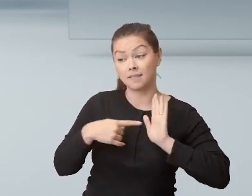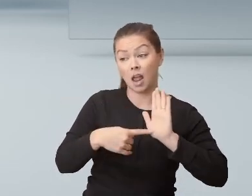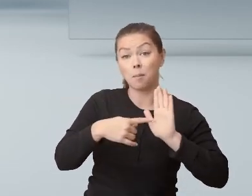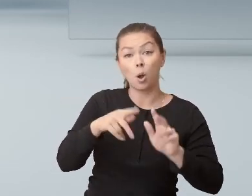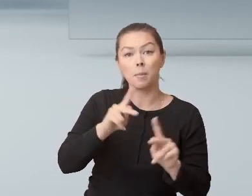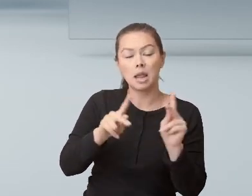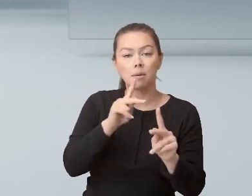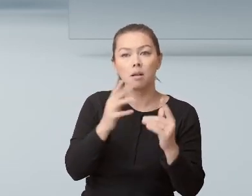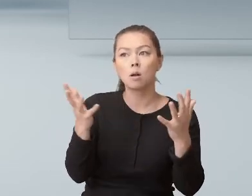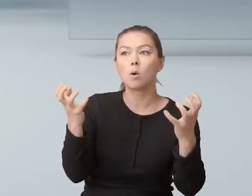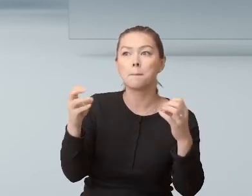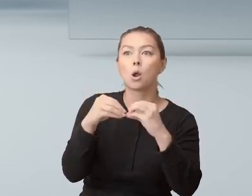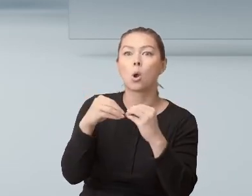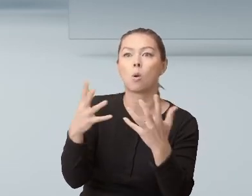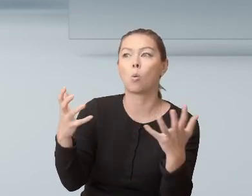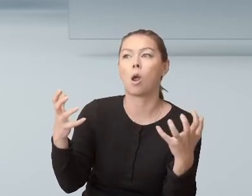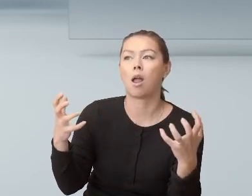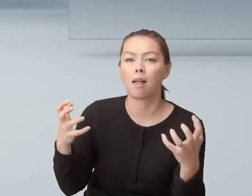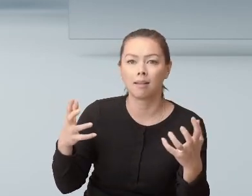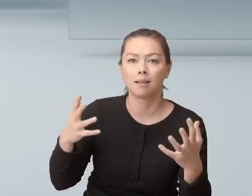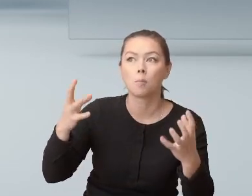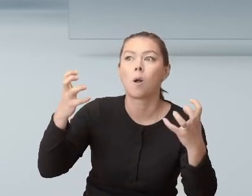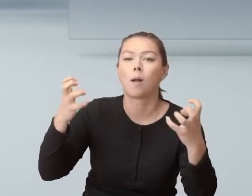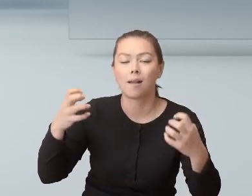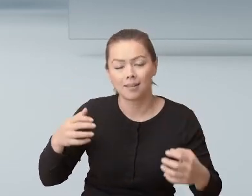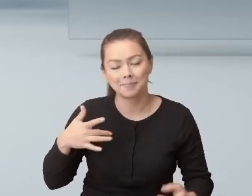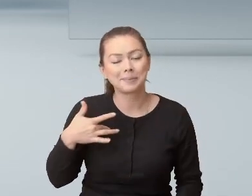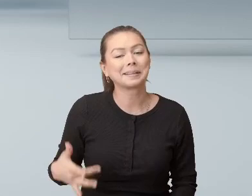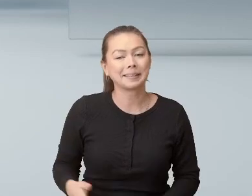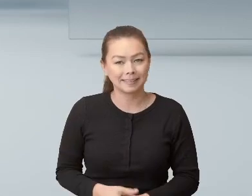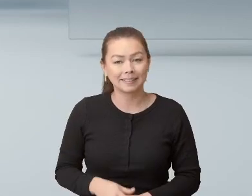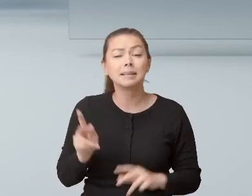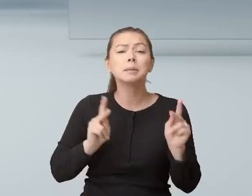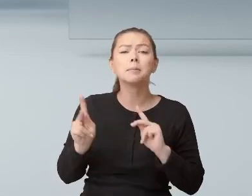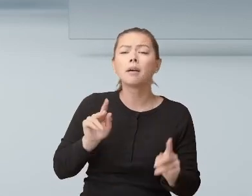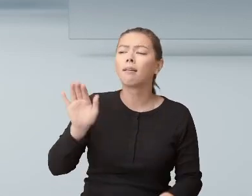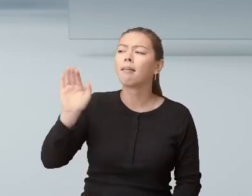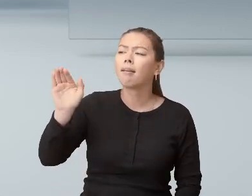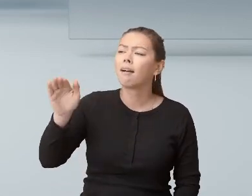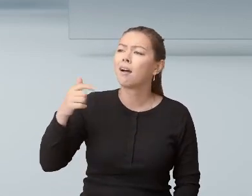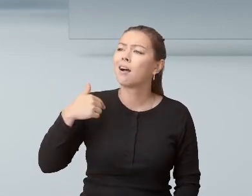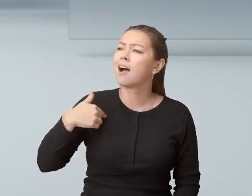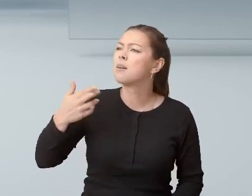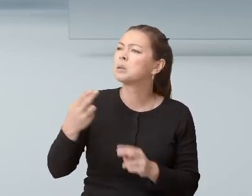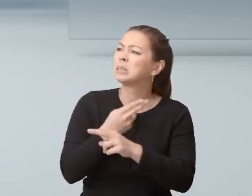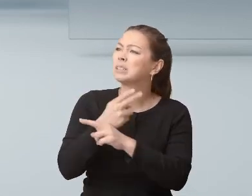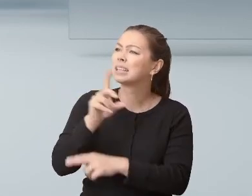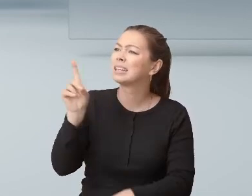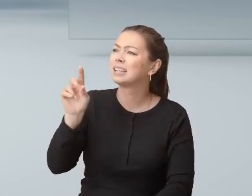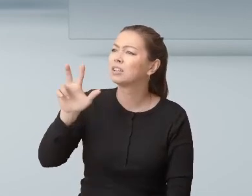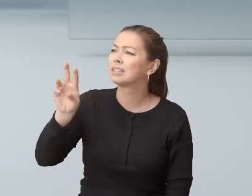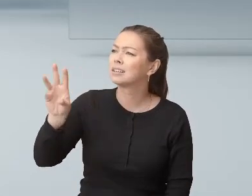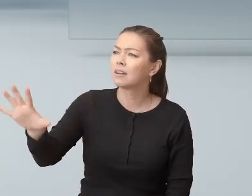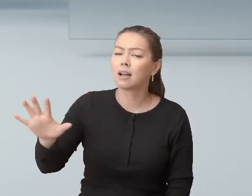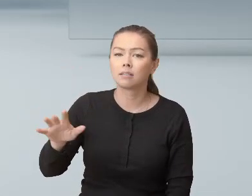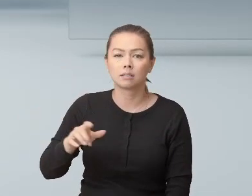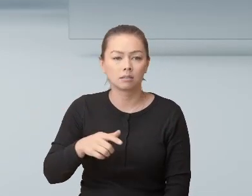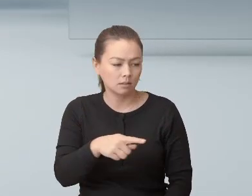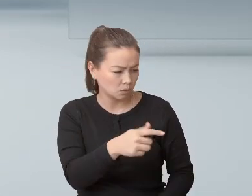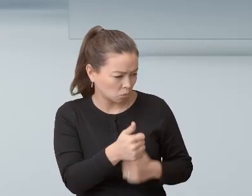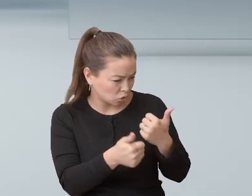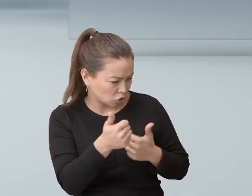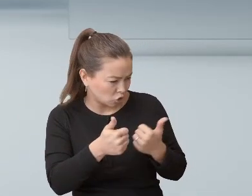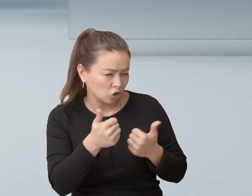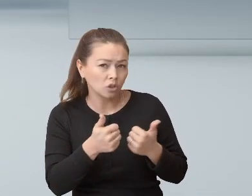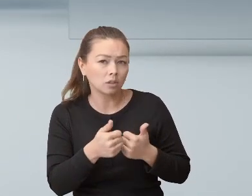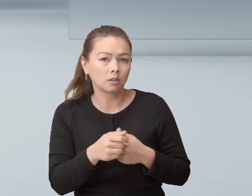They, Tim, we hear all the time, "Hey, I'm using Dynamics 365." We're like, "Which one?" And we have to realize that